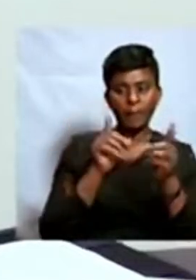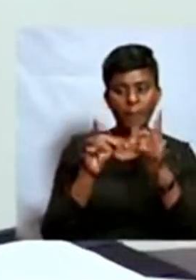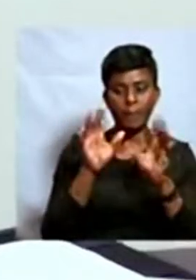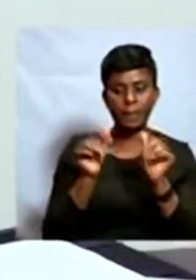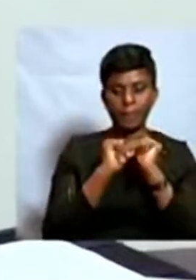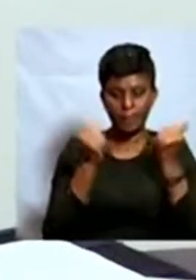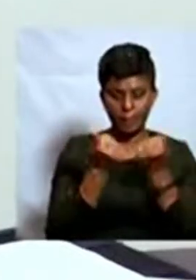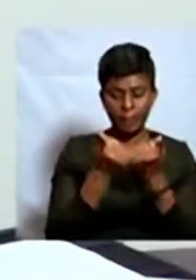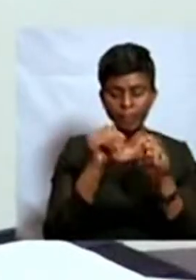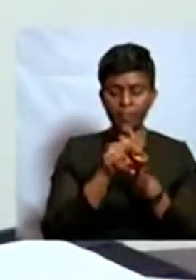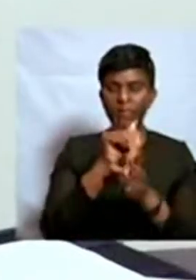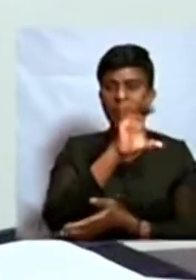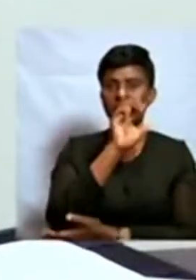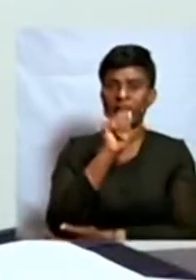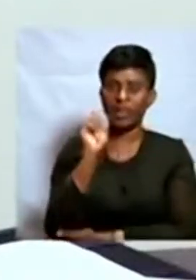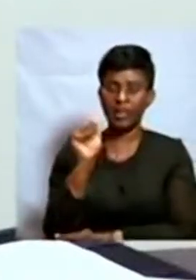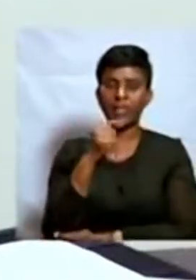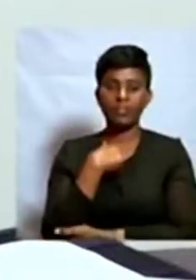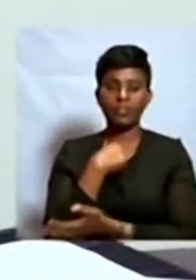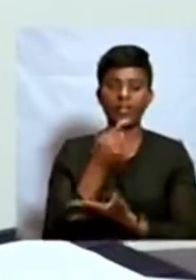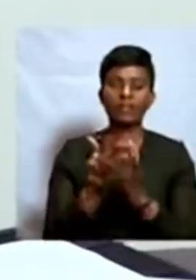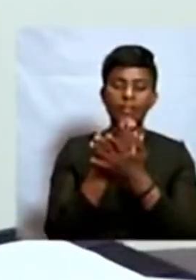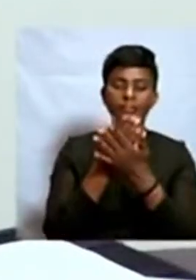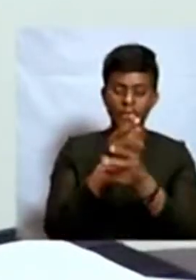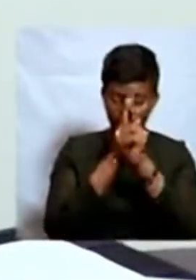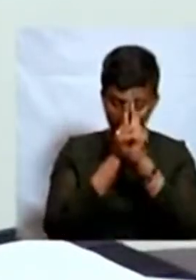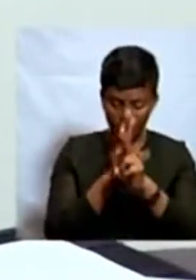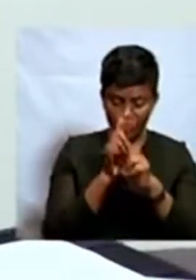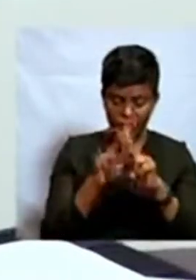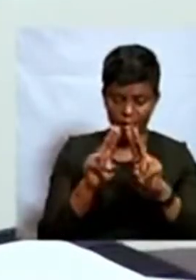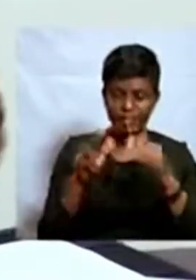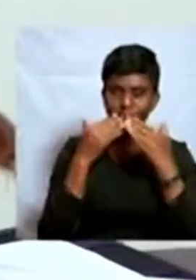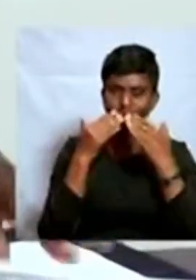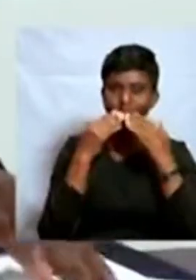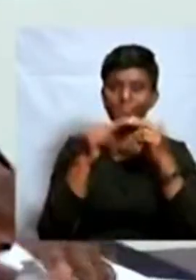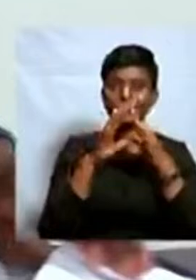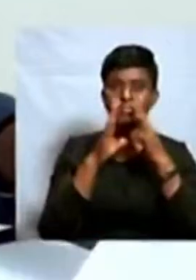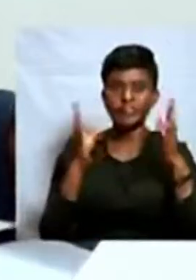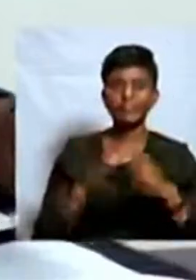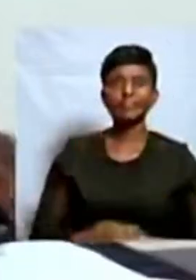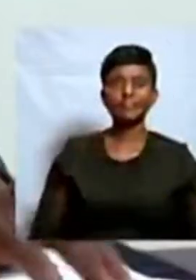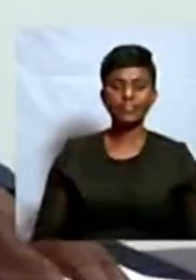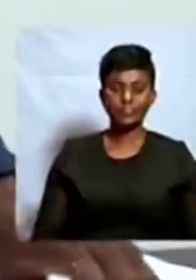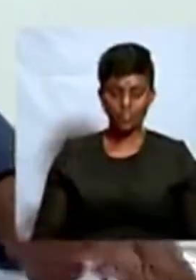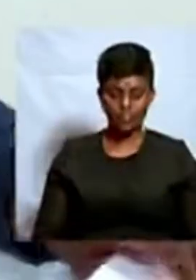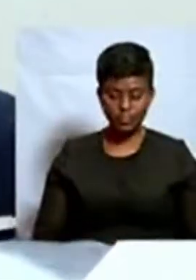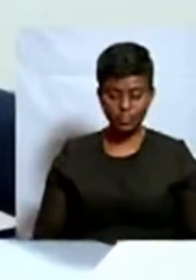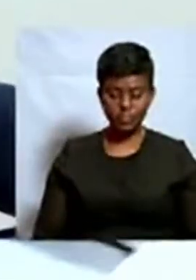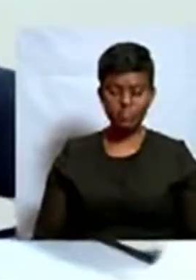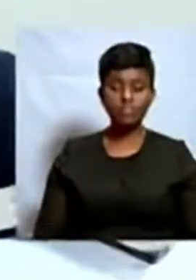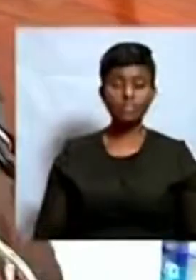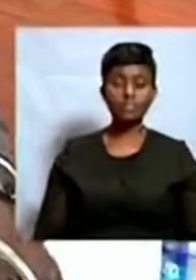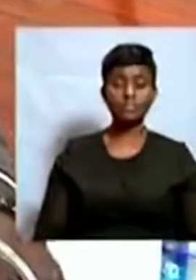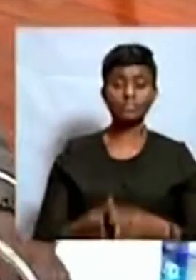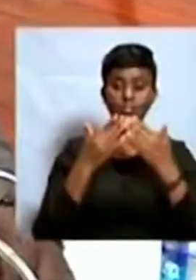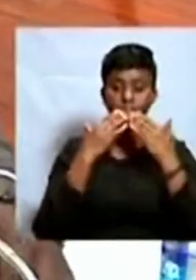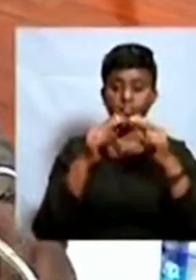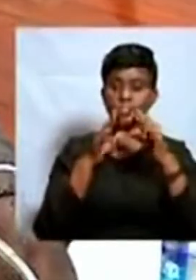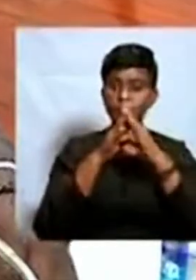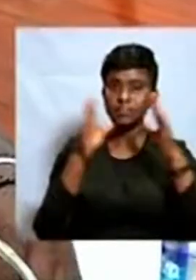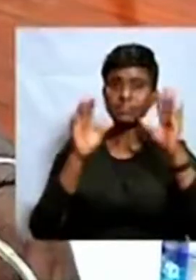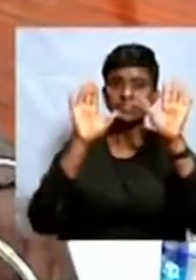General at the CAA. I submit, Honorable Chair. Thank you so much. Thank you so much, CEO, for that